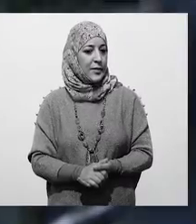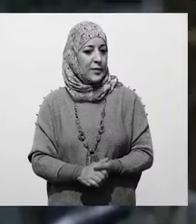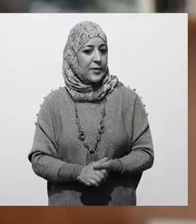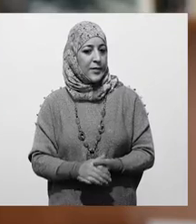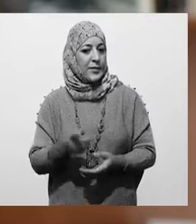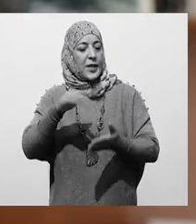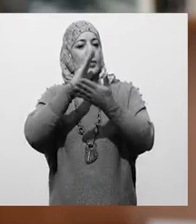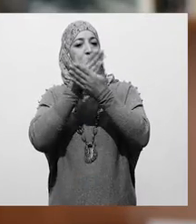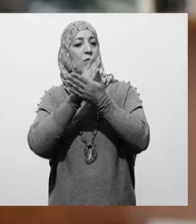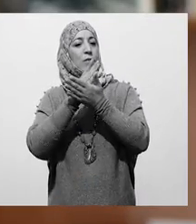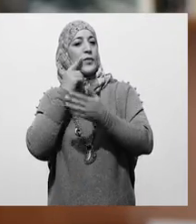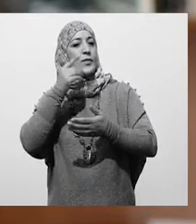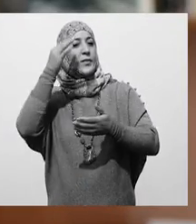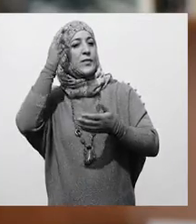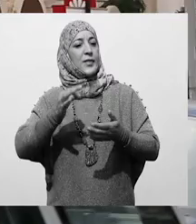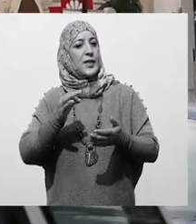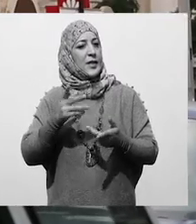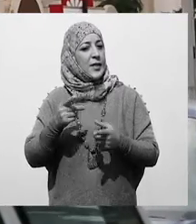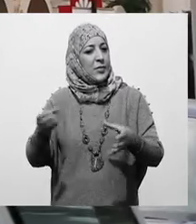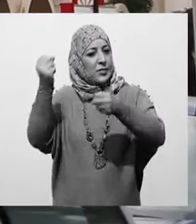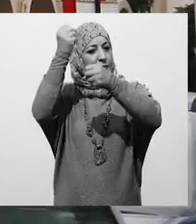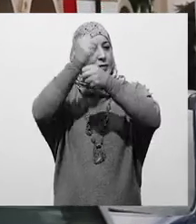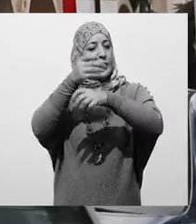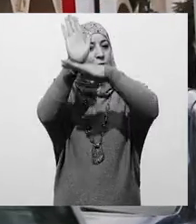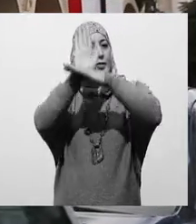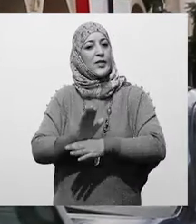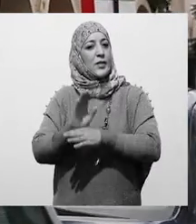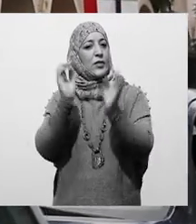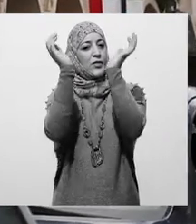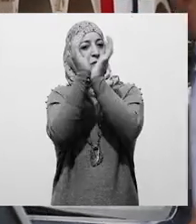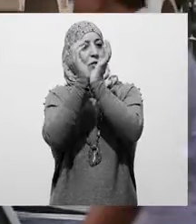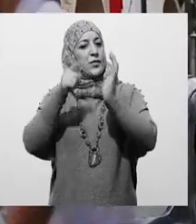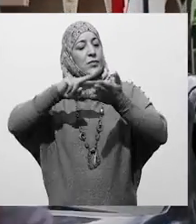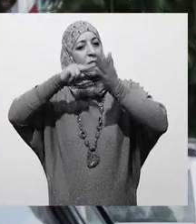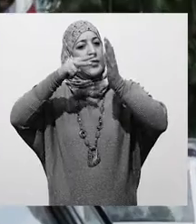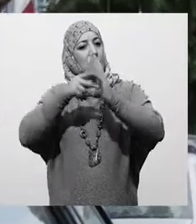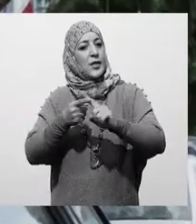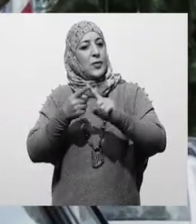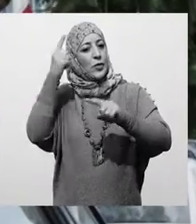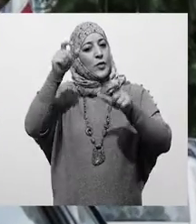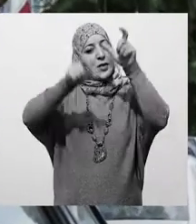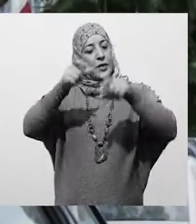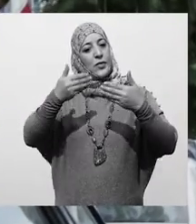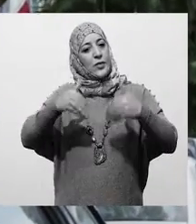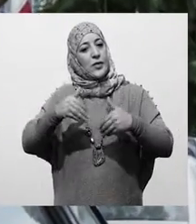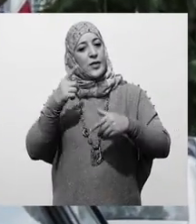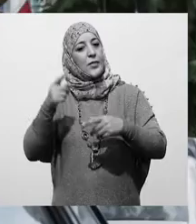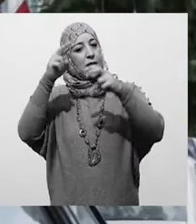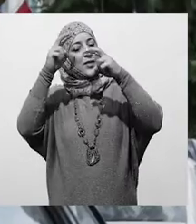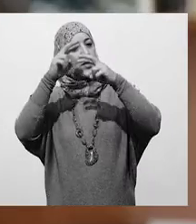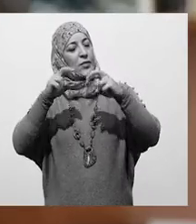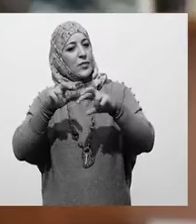In the context of the Decide we have also elaborated a research based on social protection, which is a very important theme for disabled